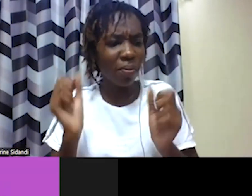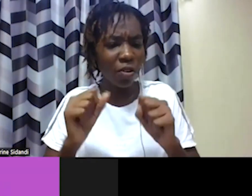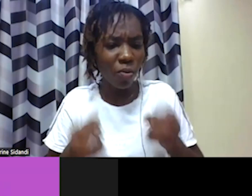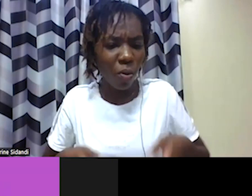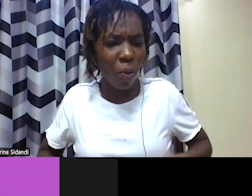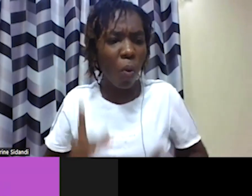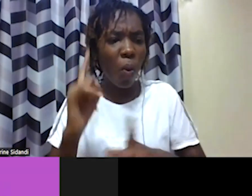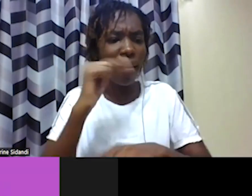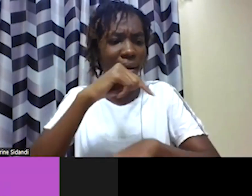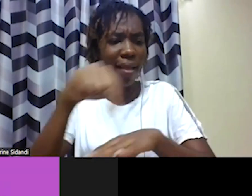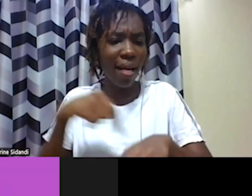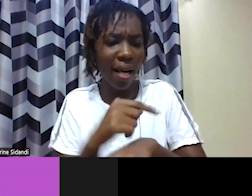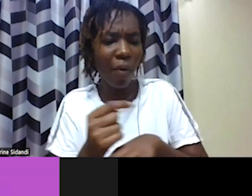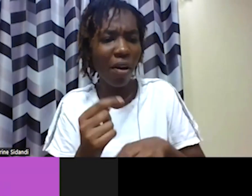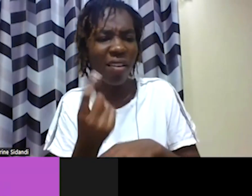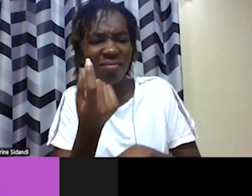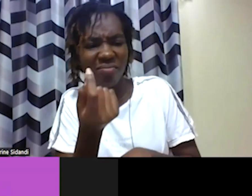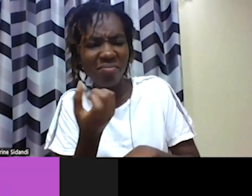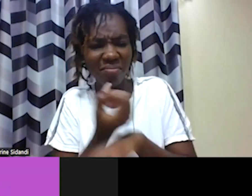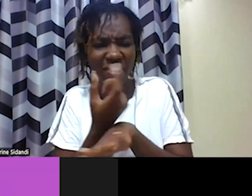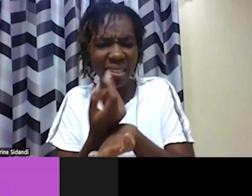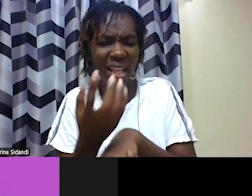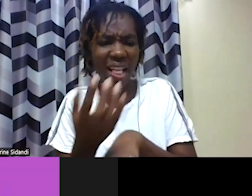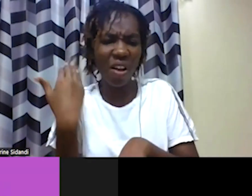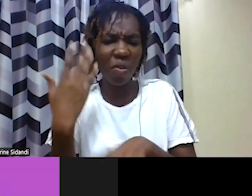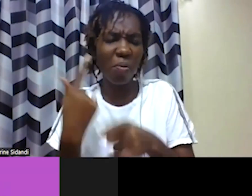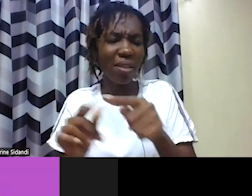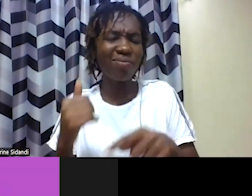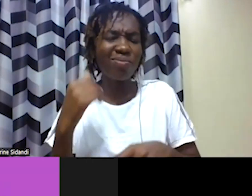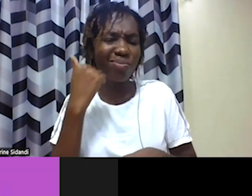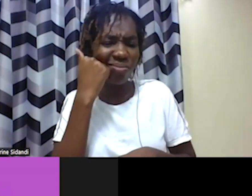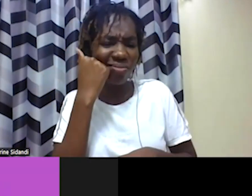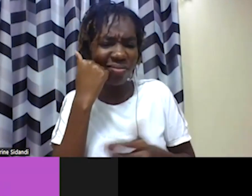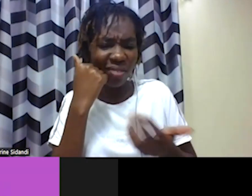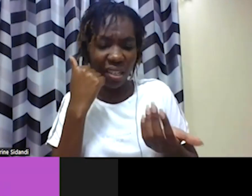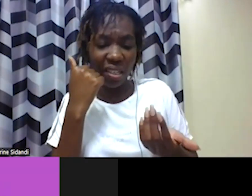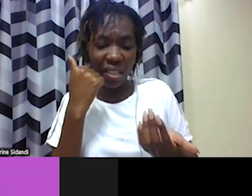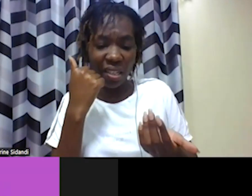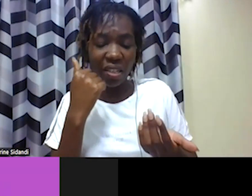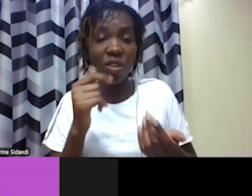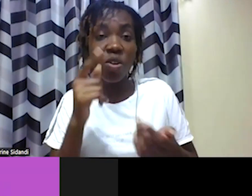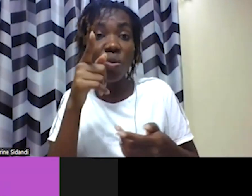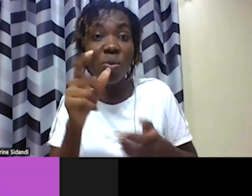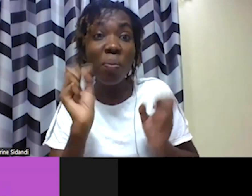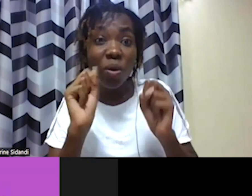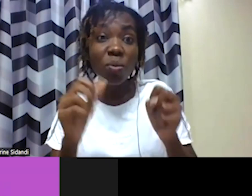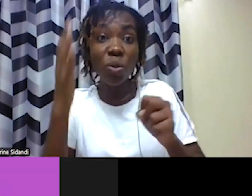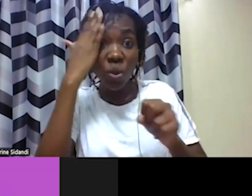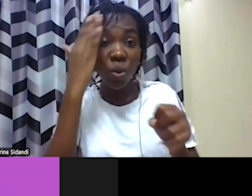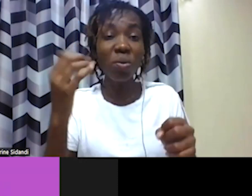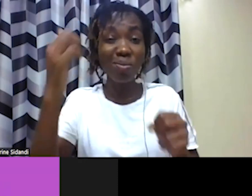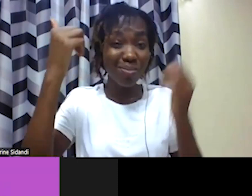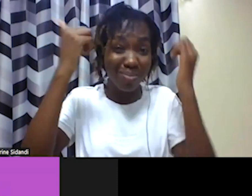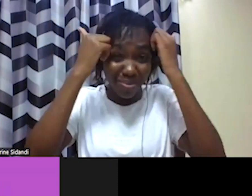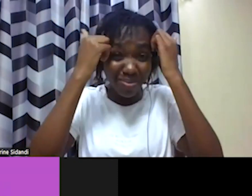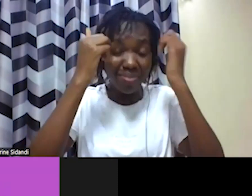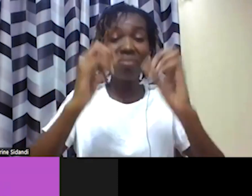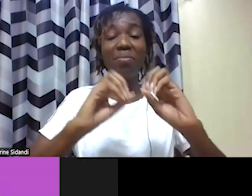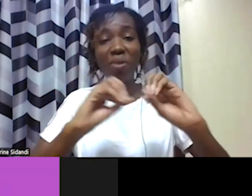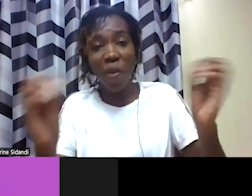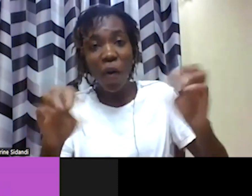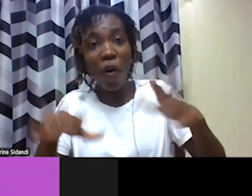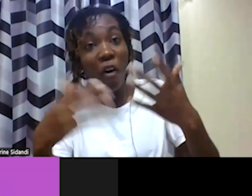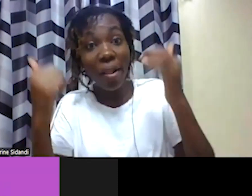ago is not feeling well. They just get to know whether you're educated or not educated. While on the other